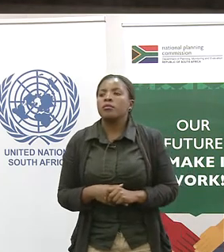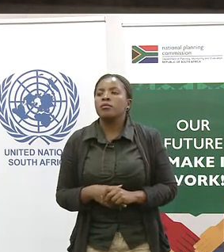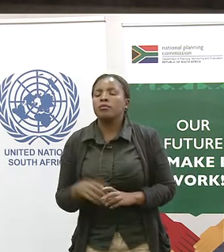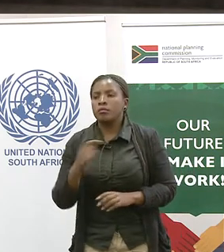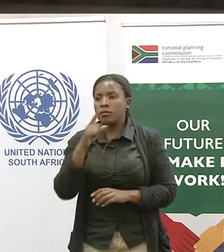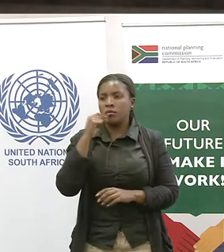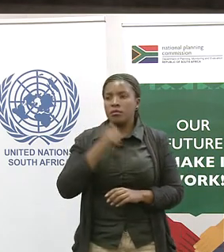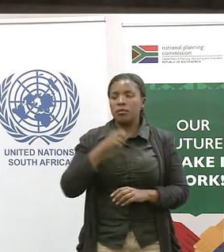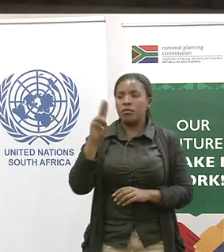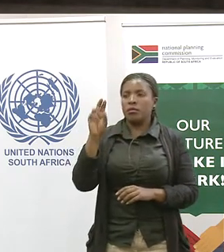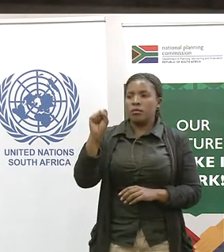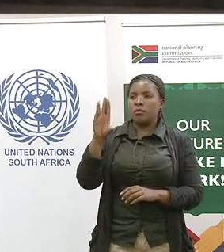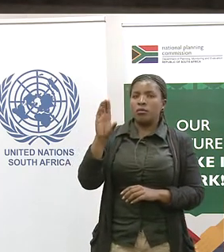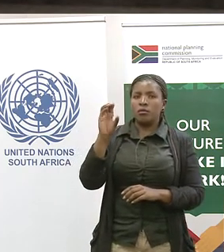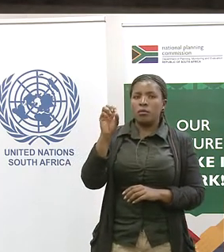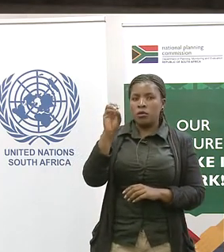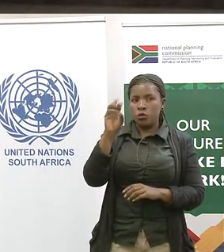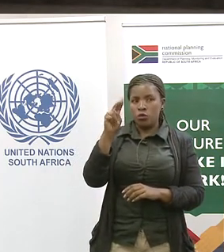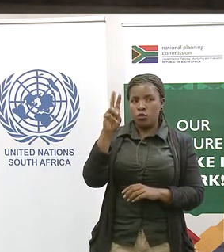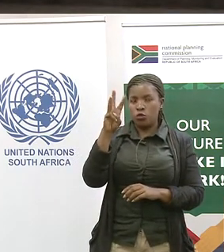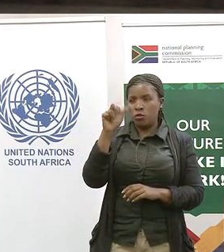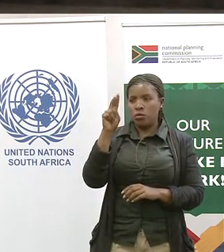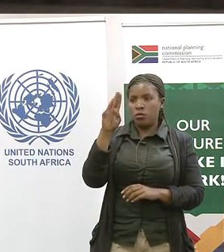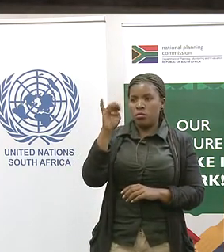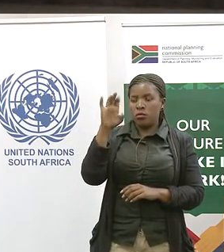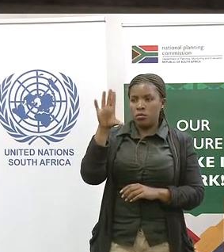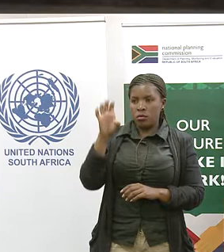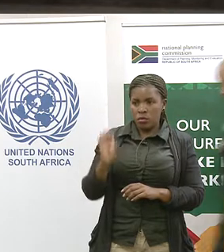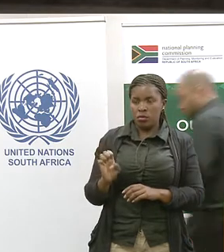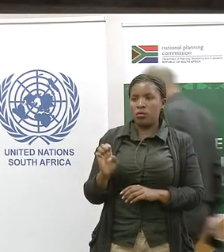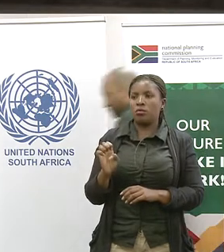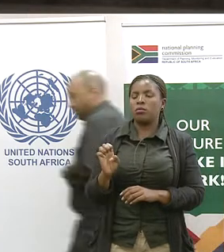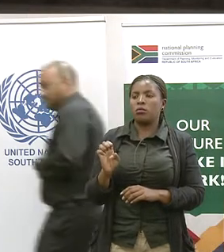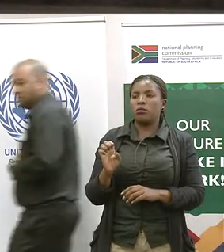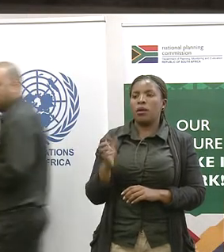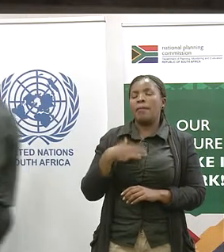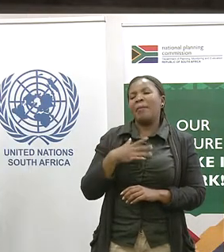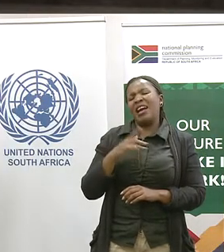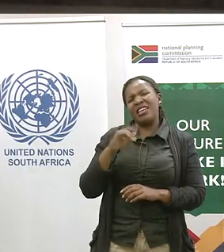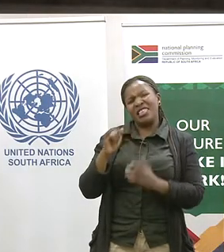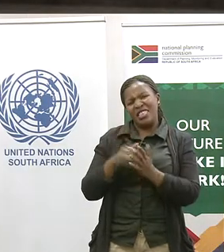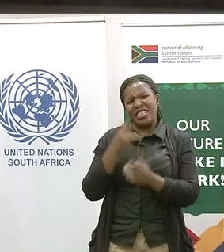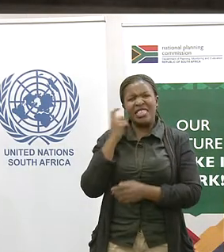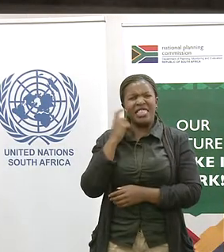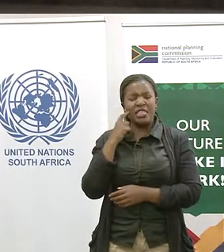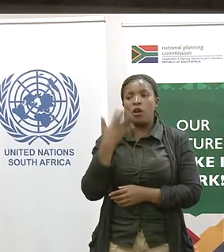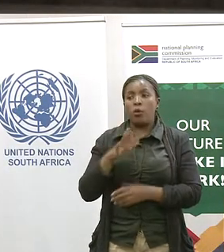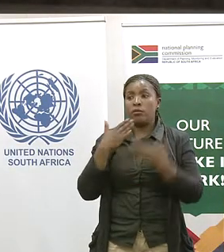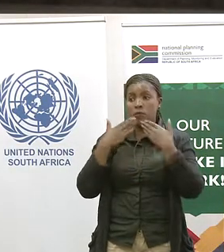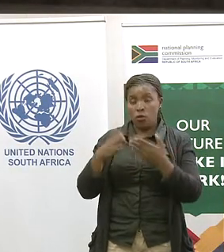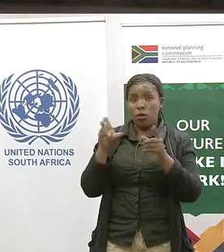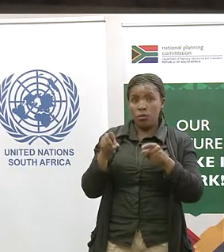My name is Sonavile Zoniwe. Mine is just simple, and I would like to thank for the opportunity.